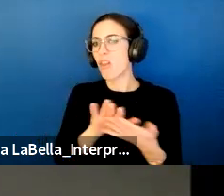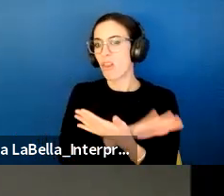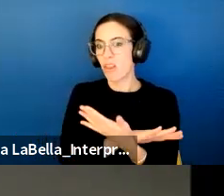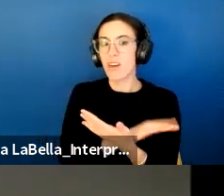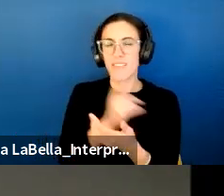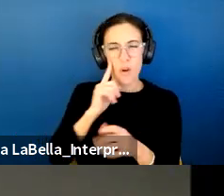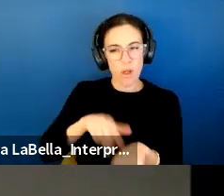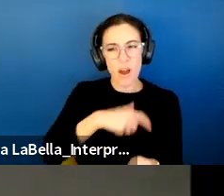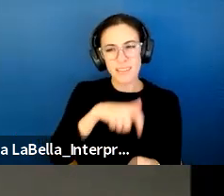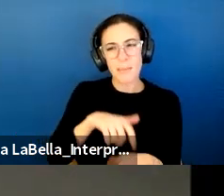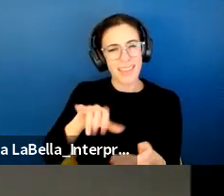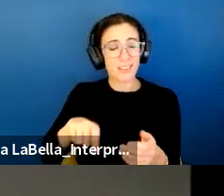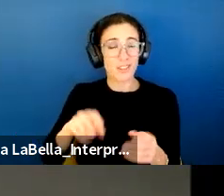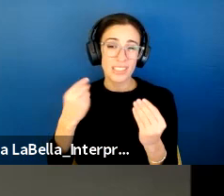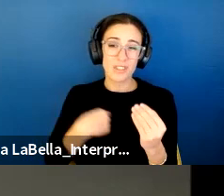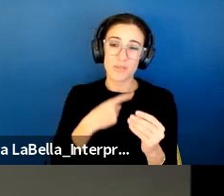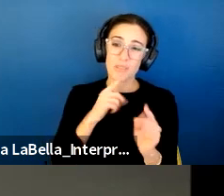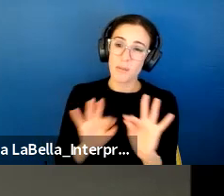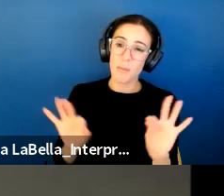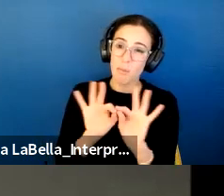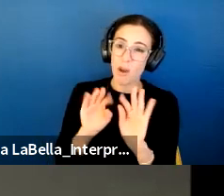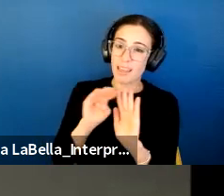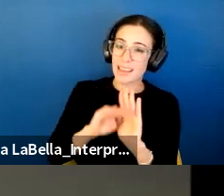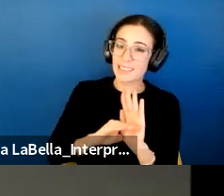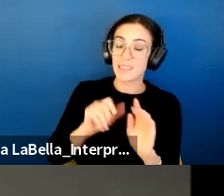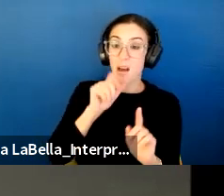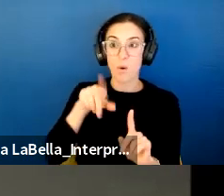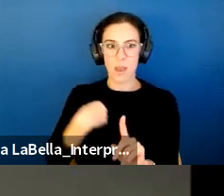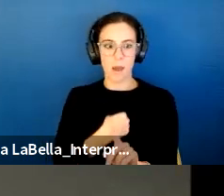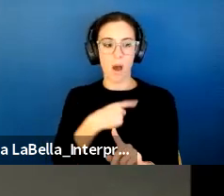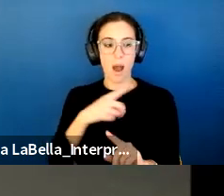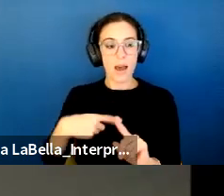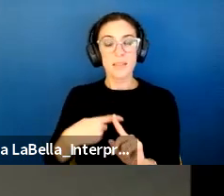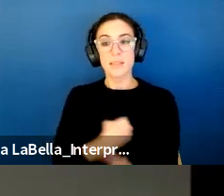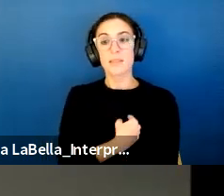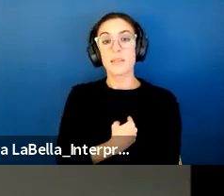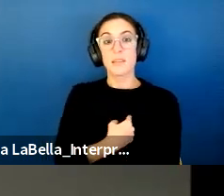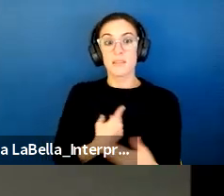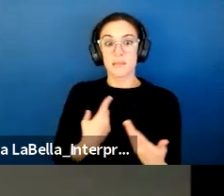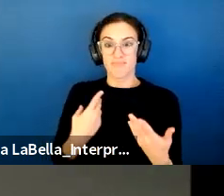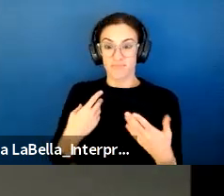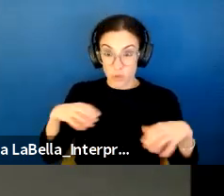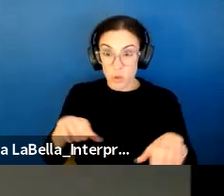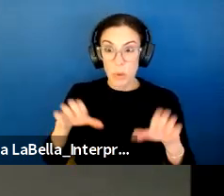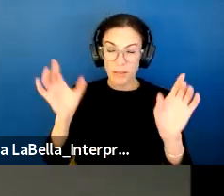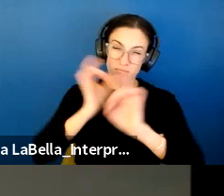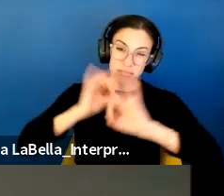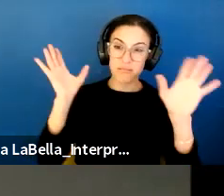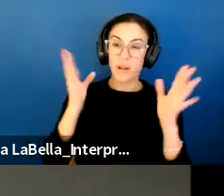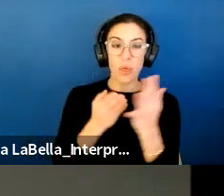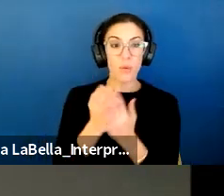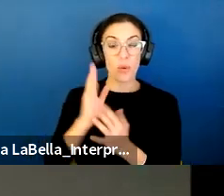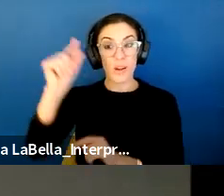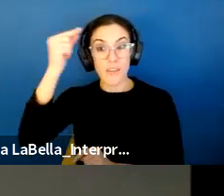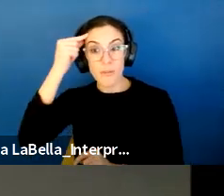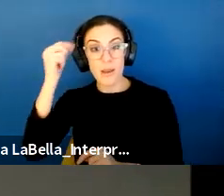lessons, not only about us committing atrocities through government or through healthcare, but how we